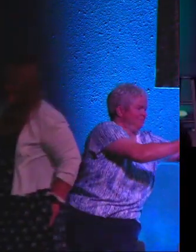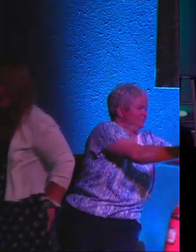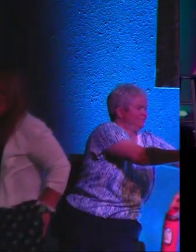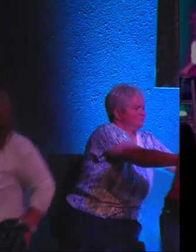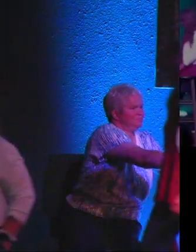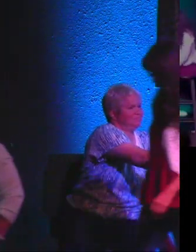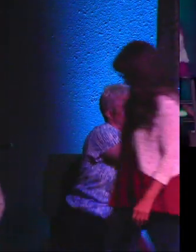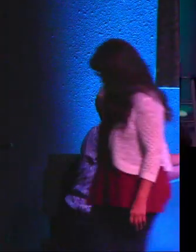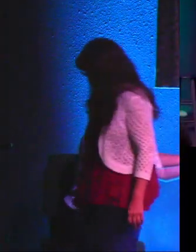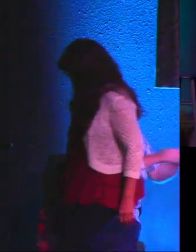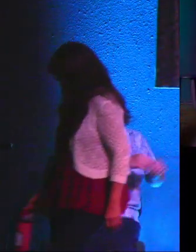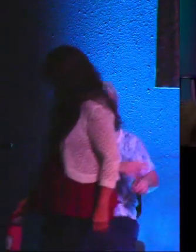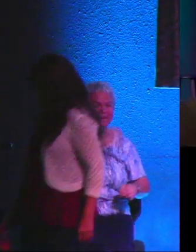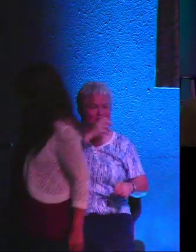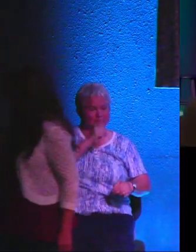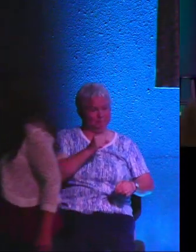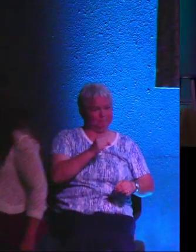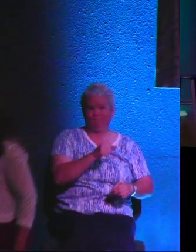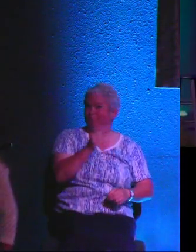Carl,